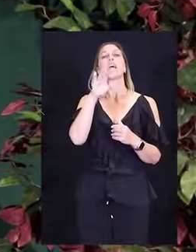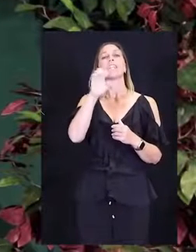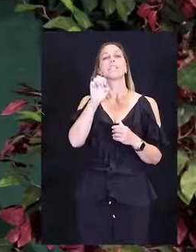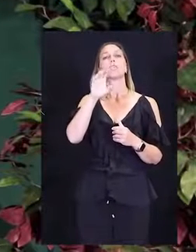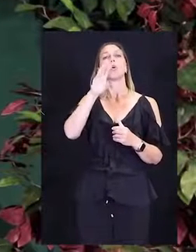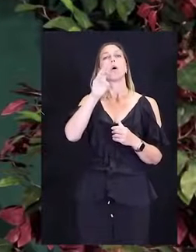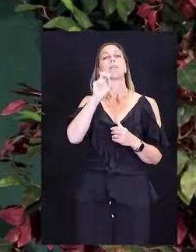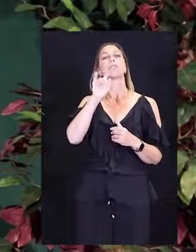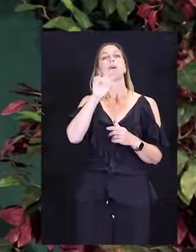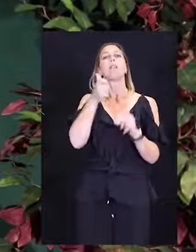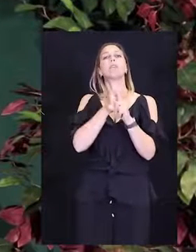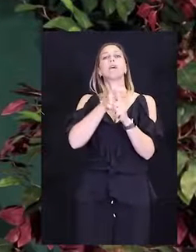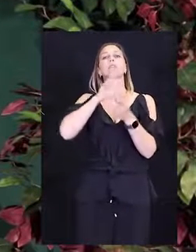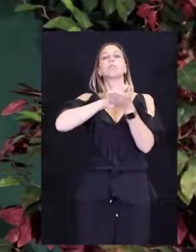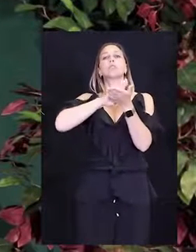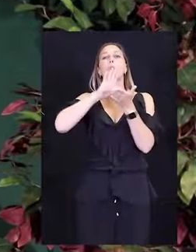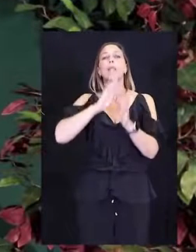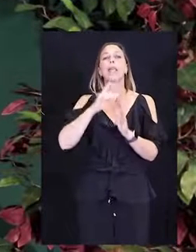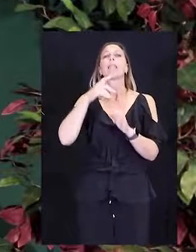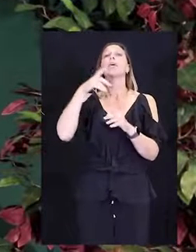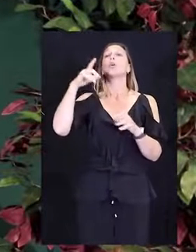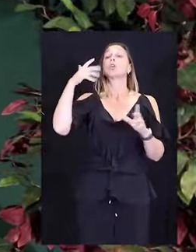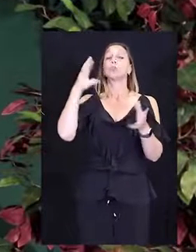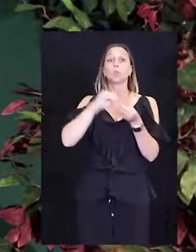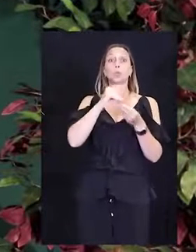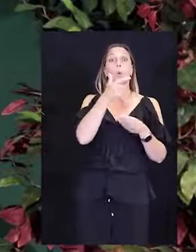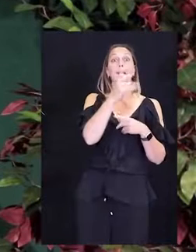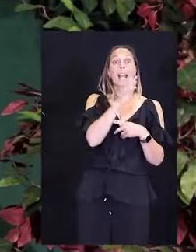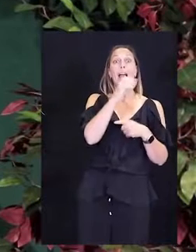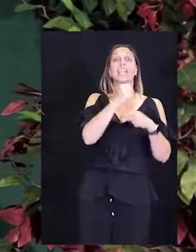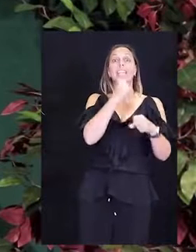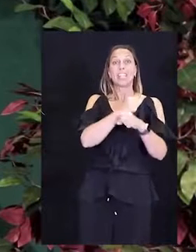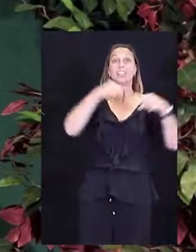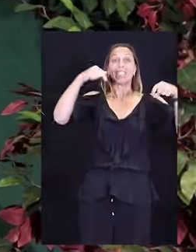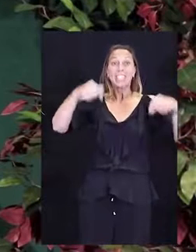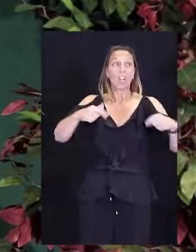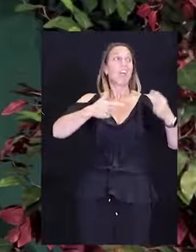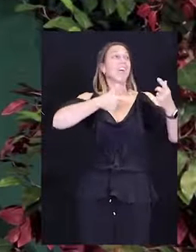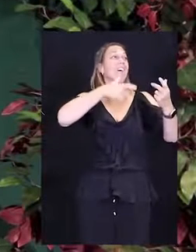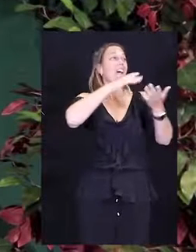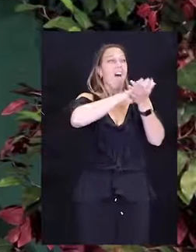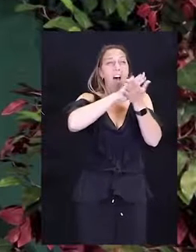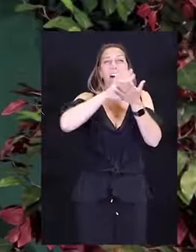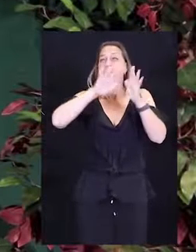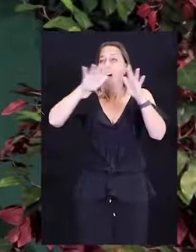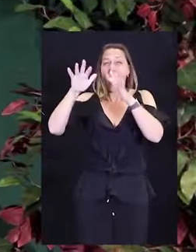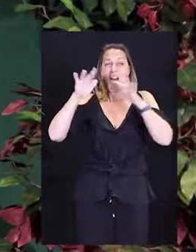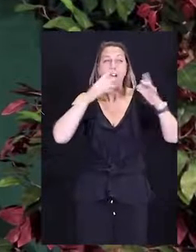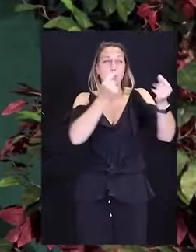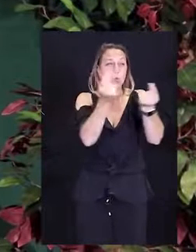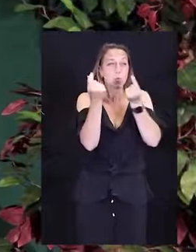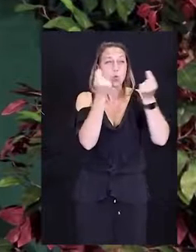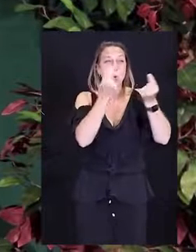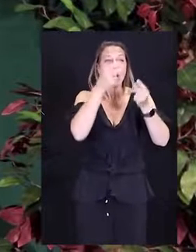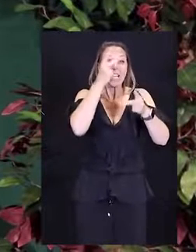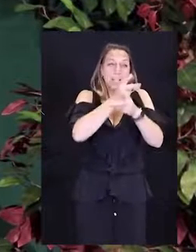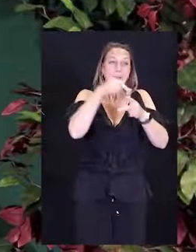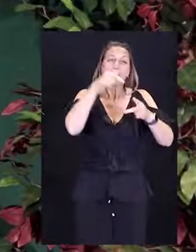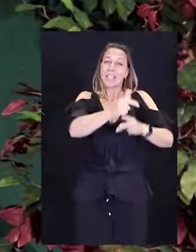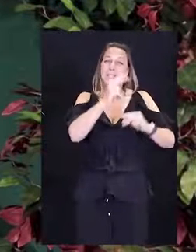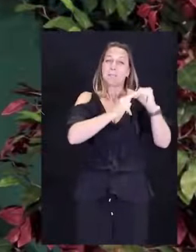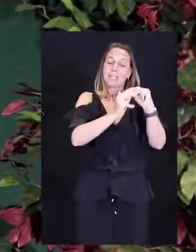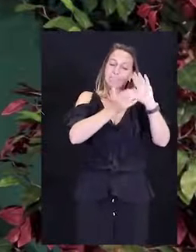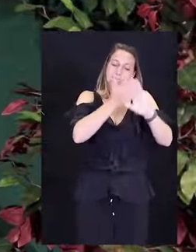Janice Wenzel, custodian, 29 years at CD, doing things and keeping this building running in